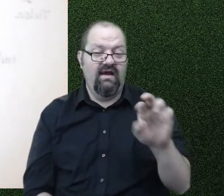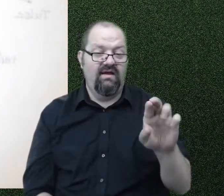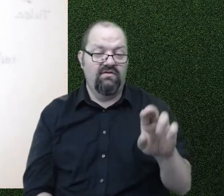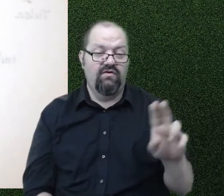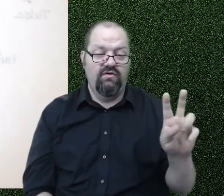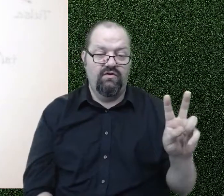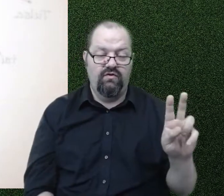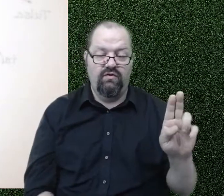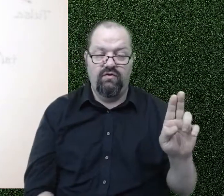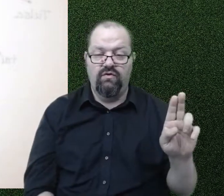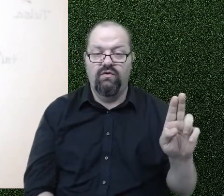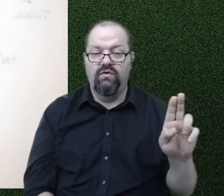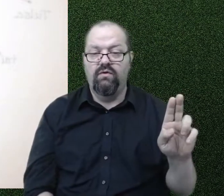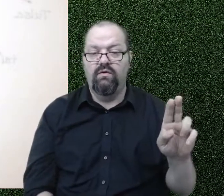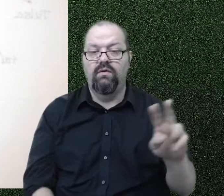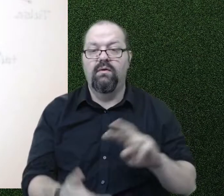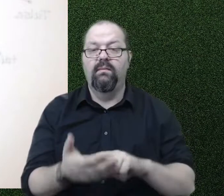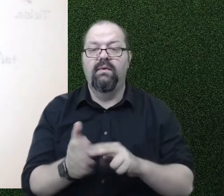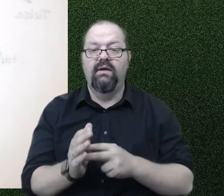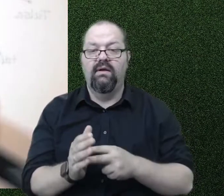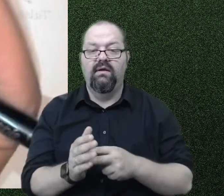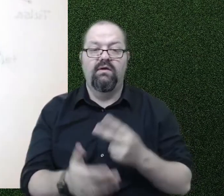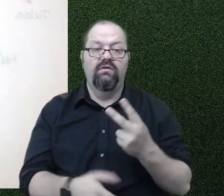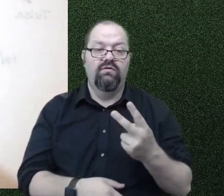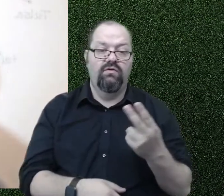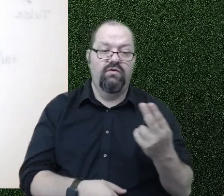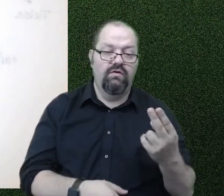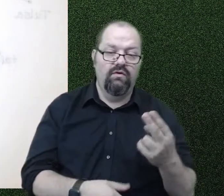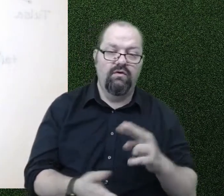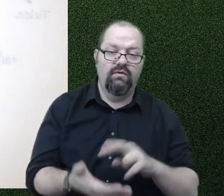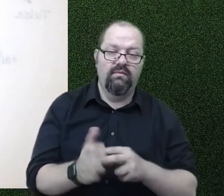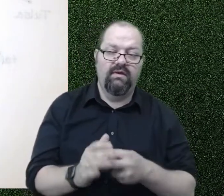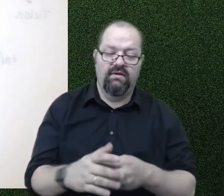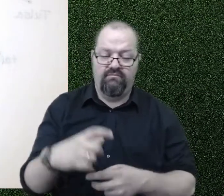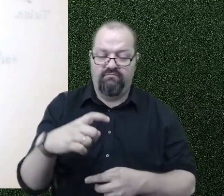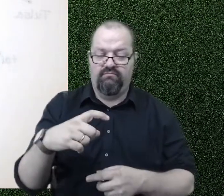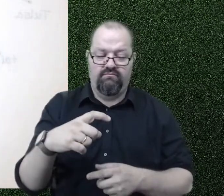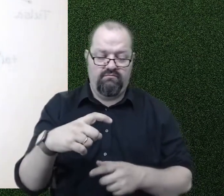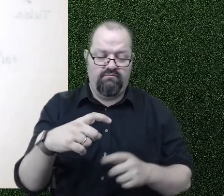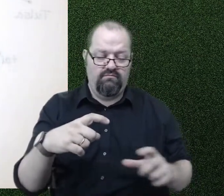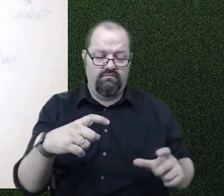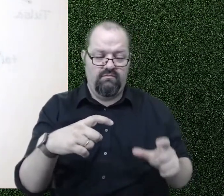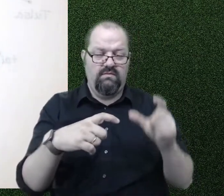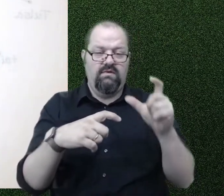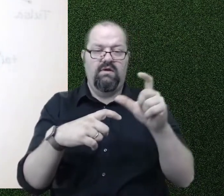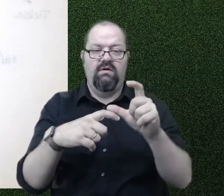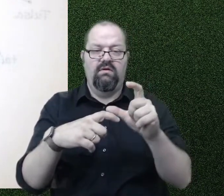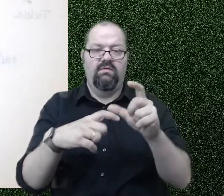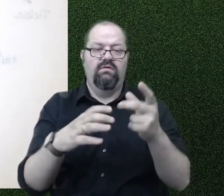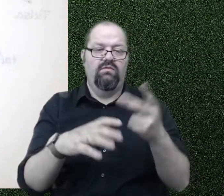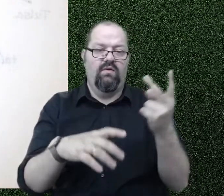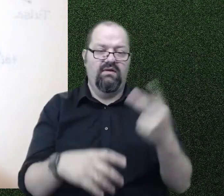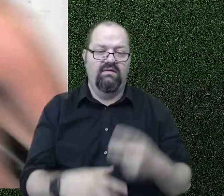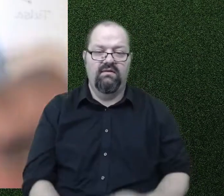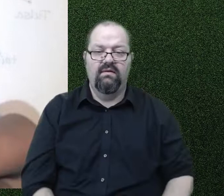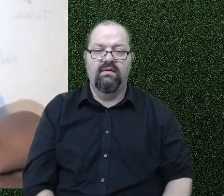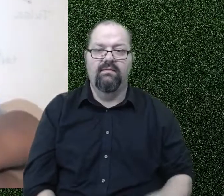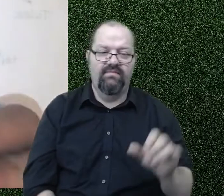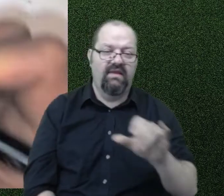2u, it's going to be, that's 1u, that's 2u. It's going to be the vector that goes from there to there like